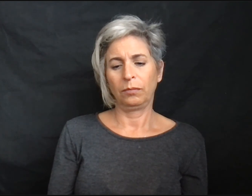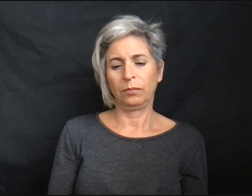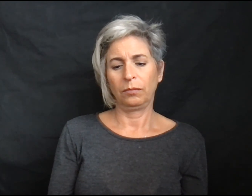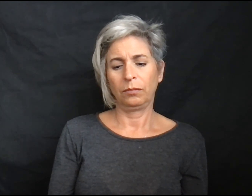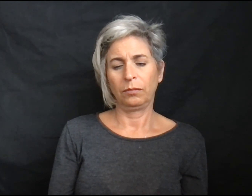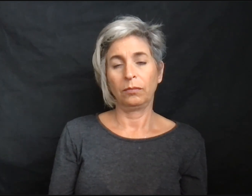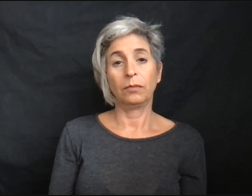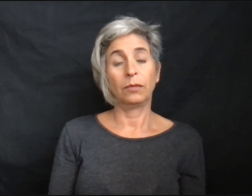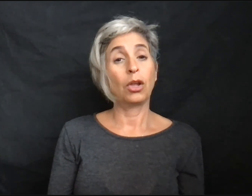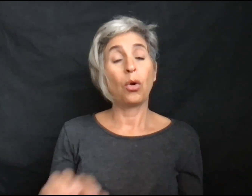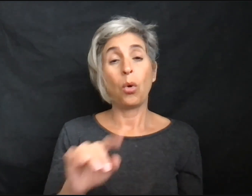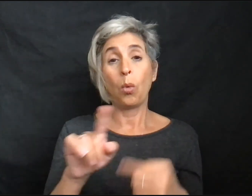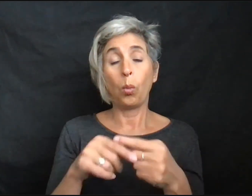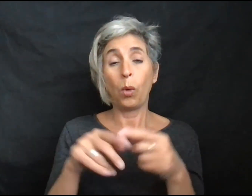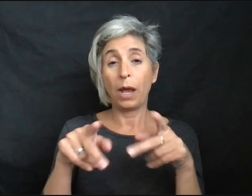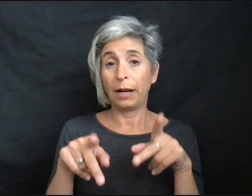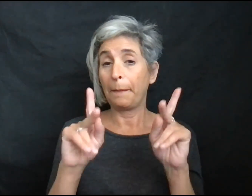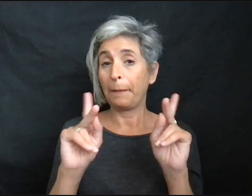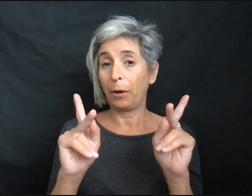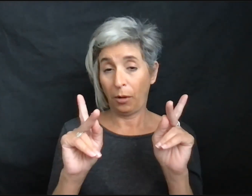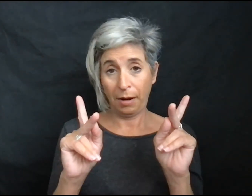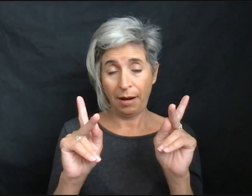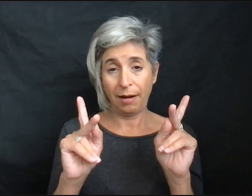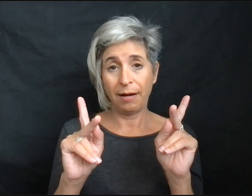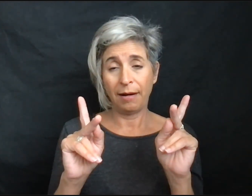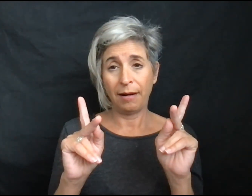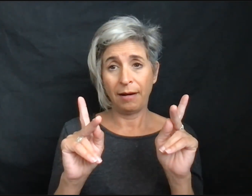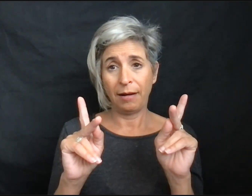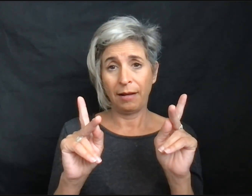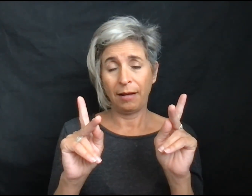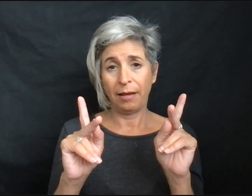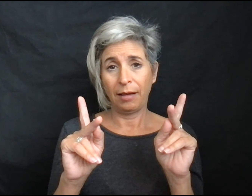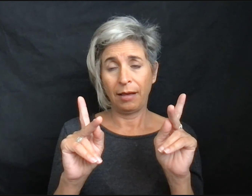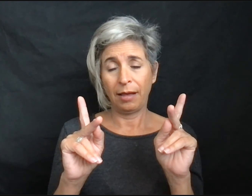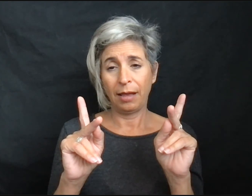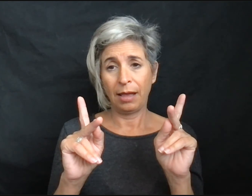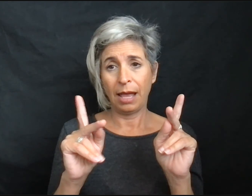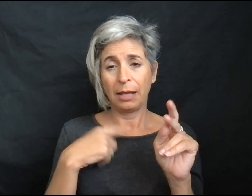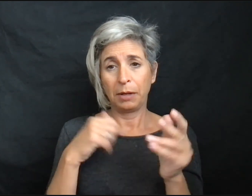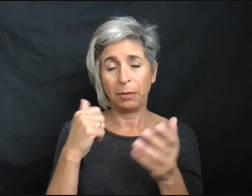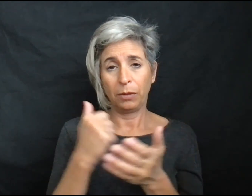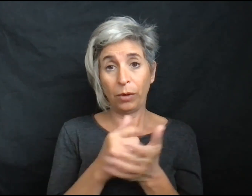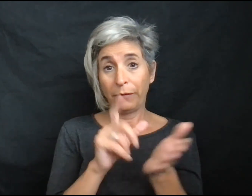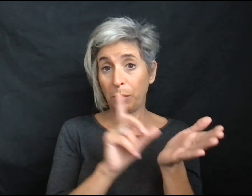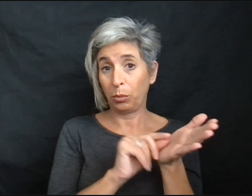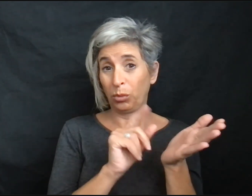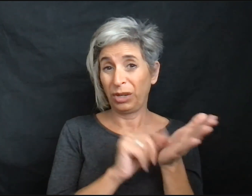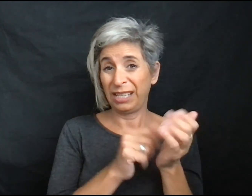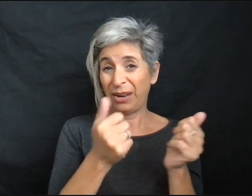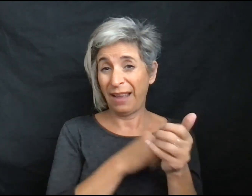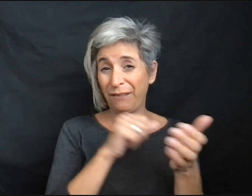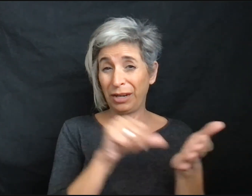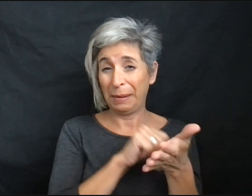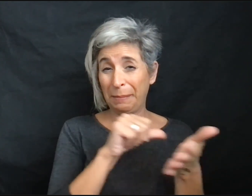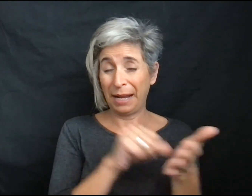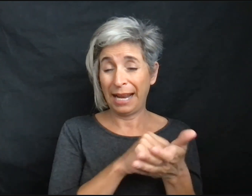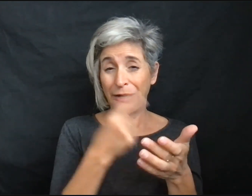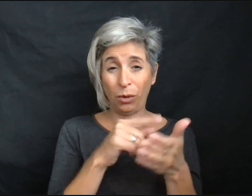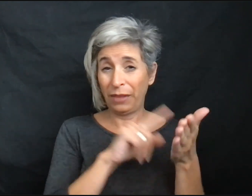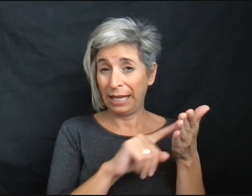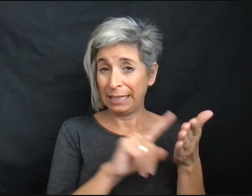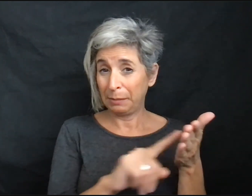Once a permit card and docs have been stamped, do I still have to print out every page for the inspection, or just the permit card?